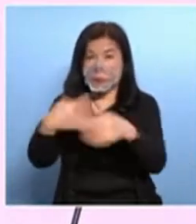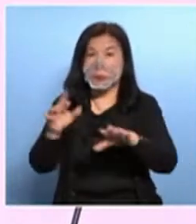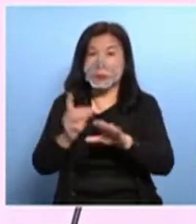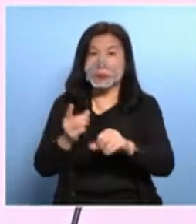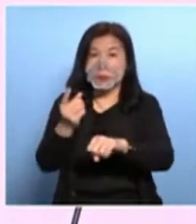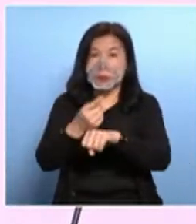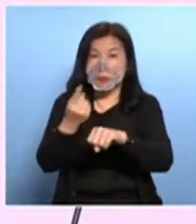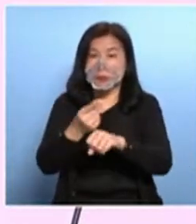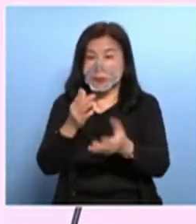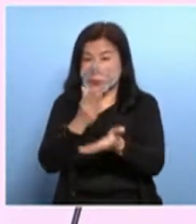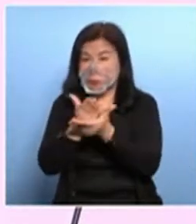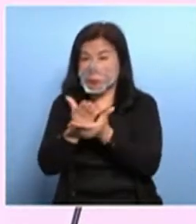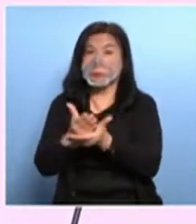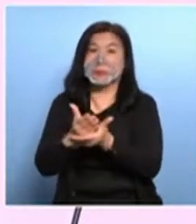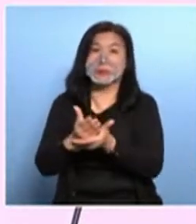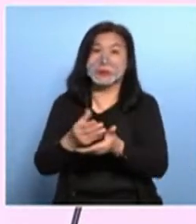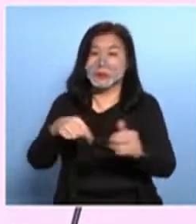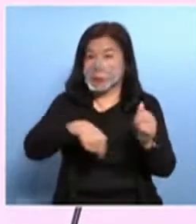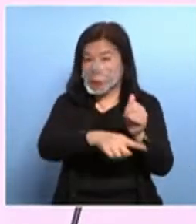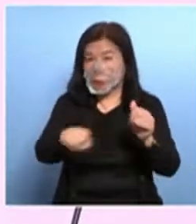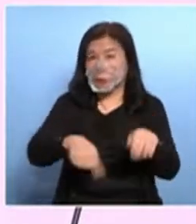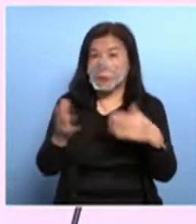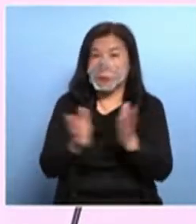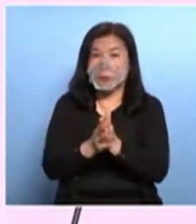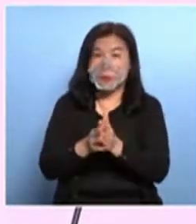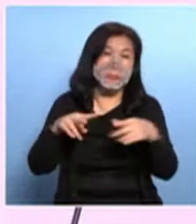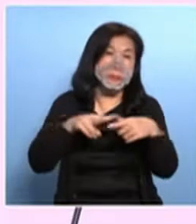trial centers recognized by the National Medical Products